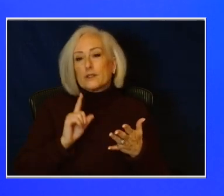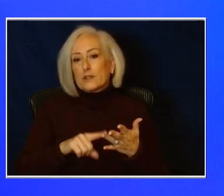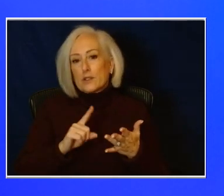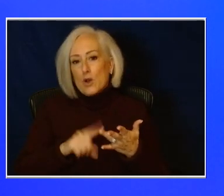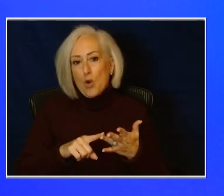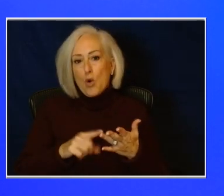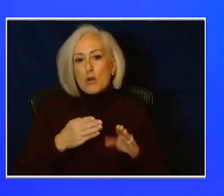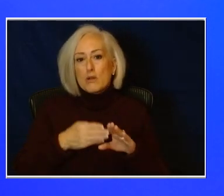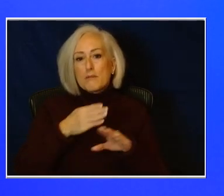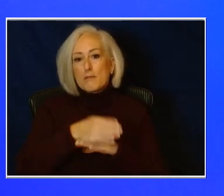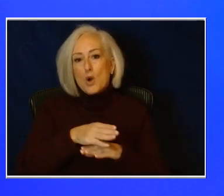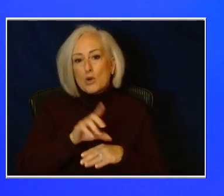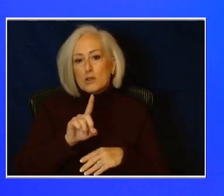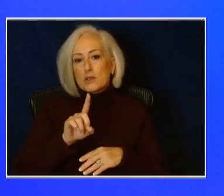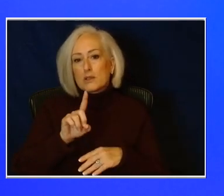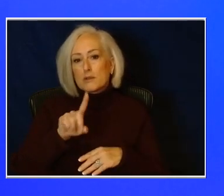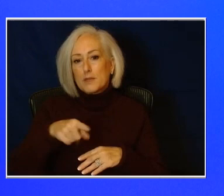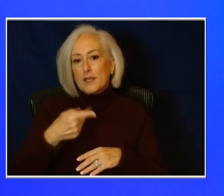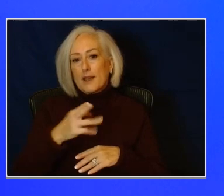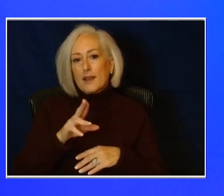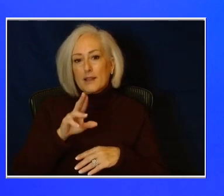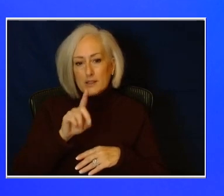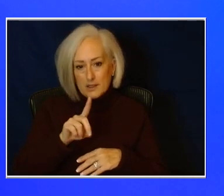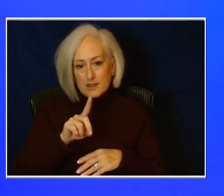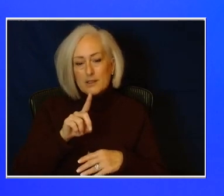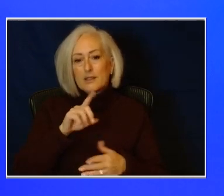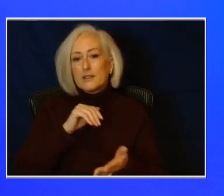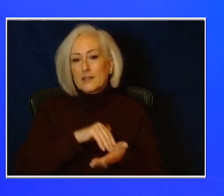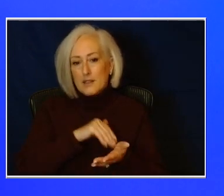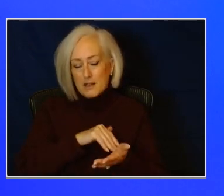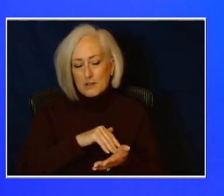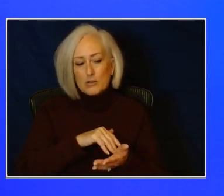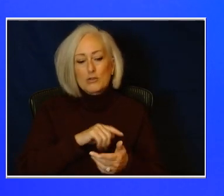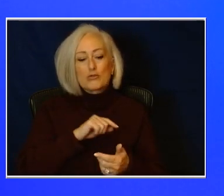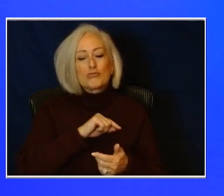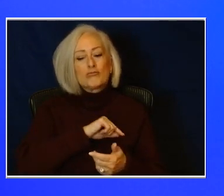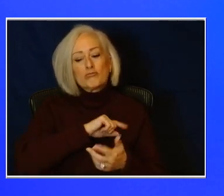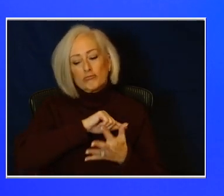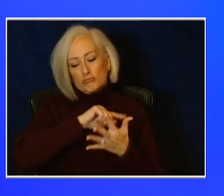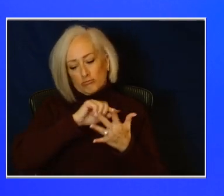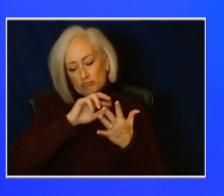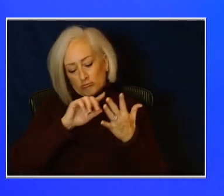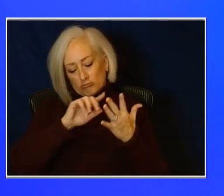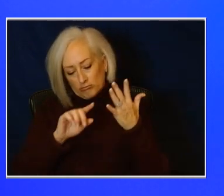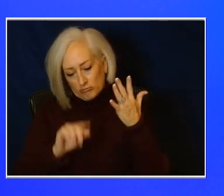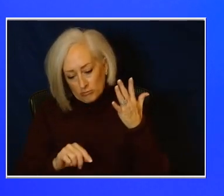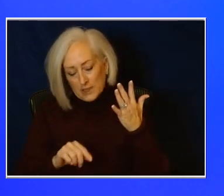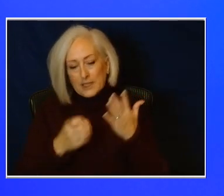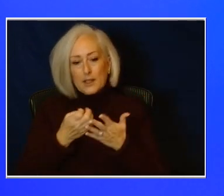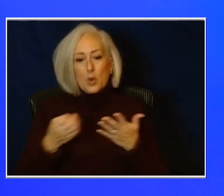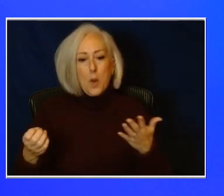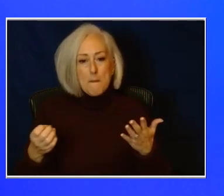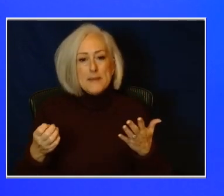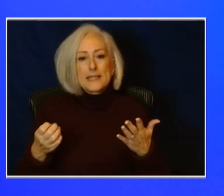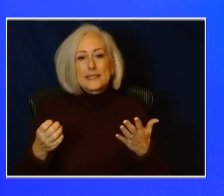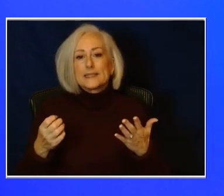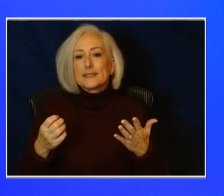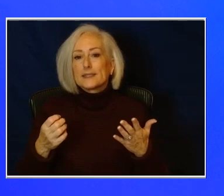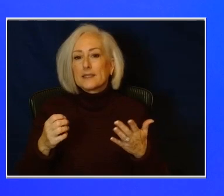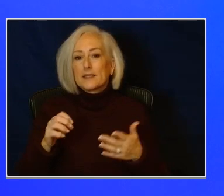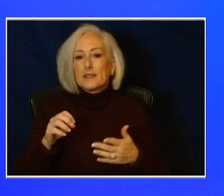goes to pay for the highly specialized equipment that folks need to do the research, and the reagents